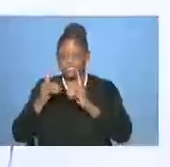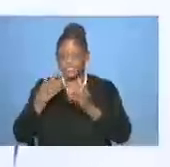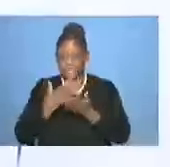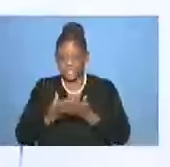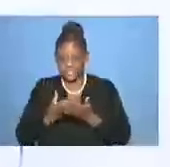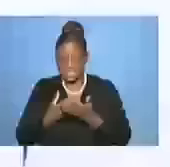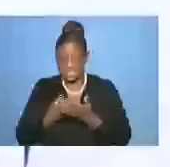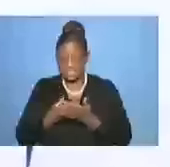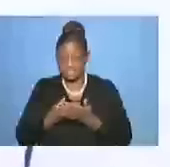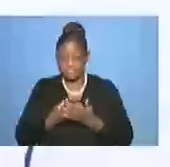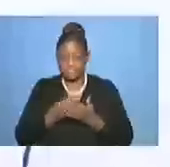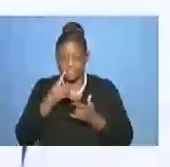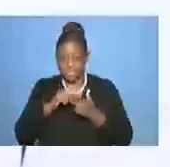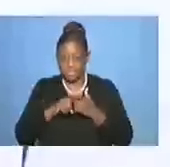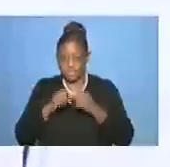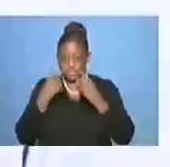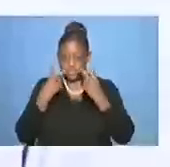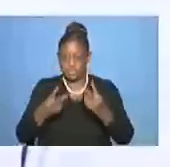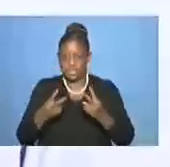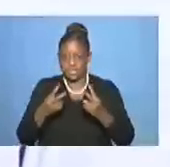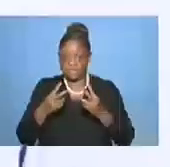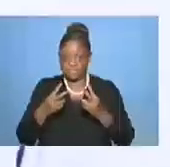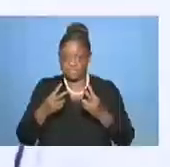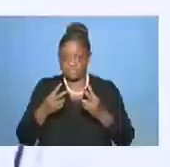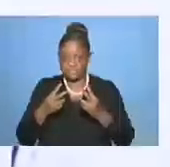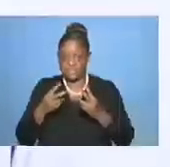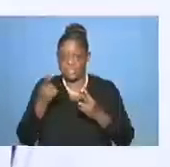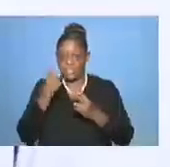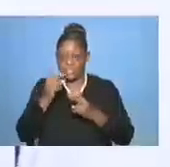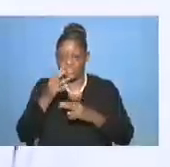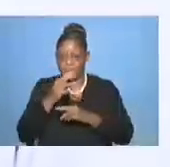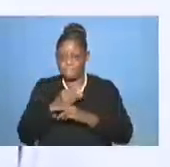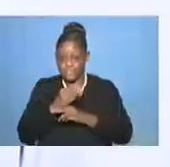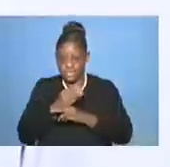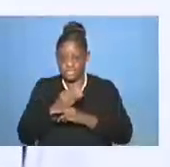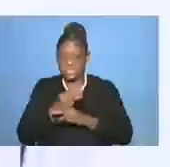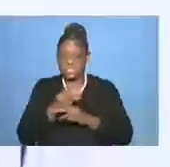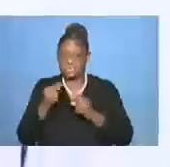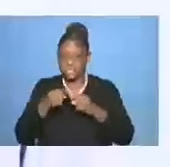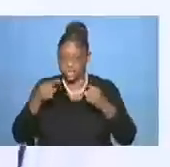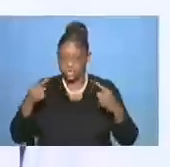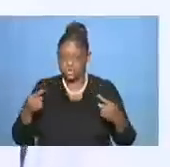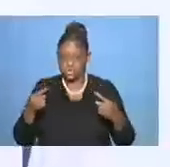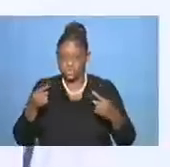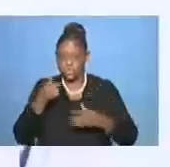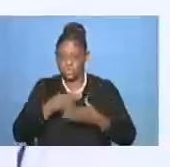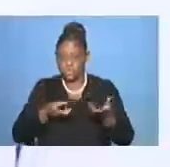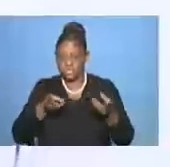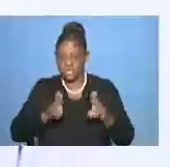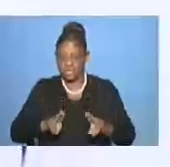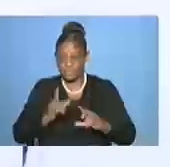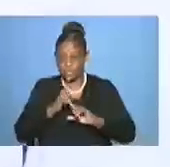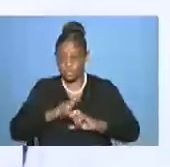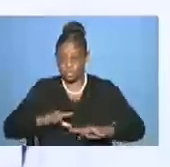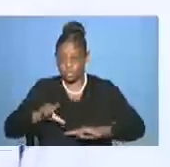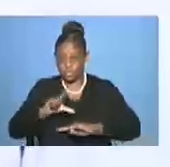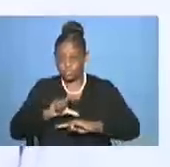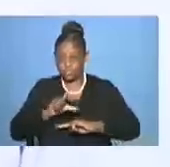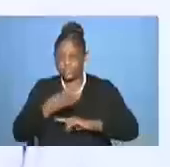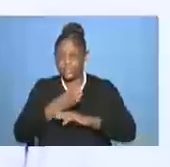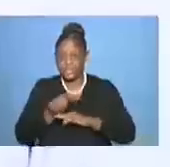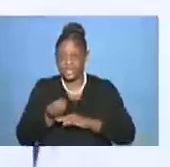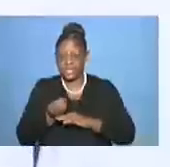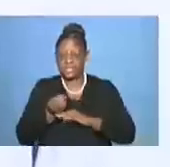the Bahamas and we look at this whole cryptocurrency space, we see that the market has been affected by what has happened locally and globally. So the